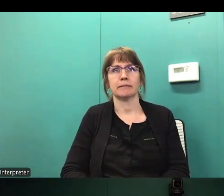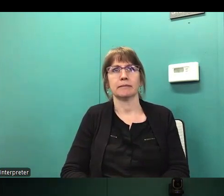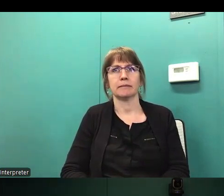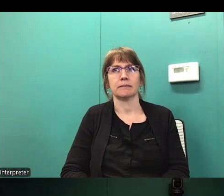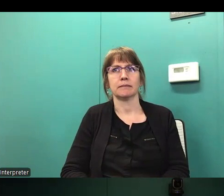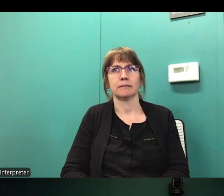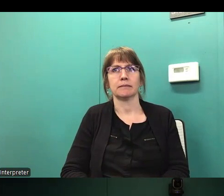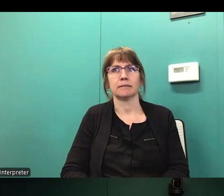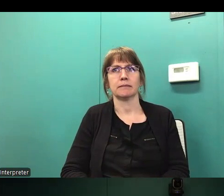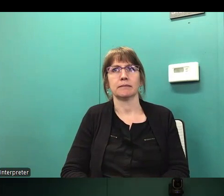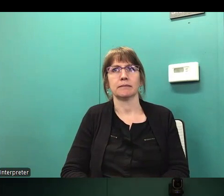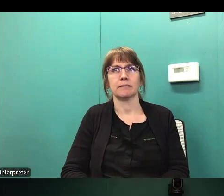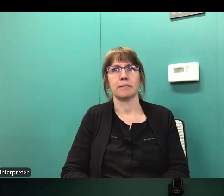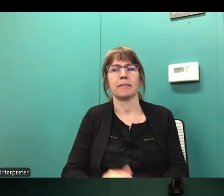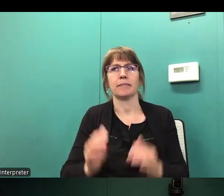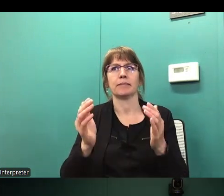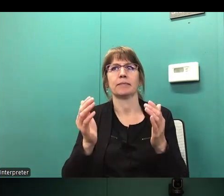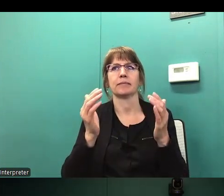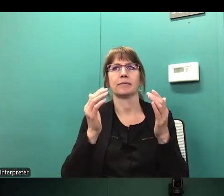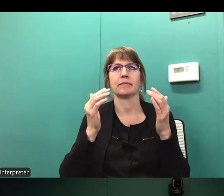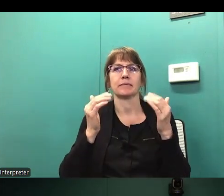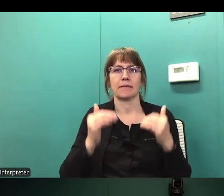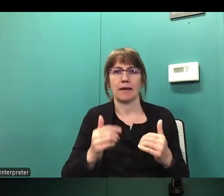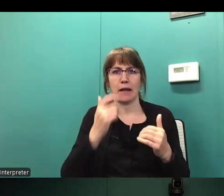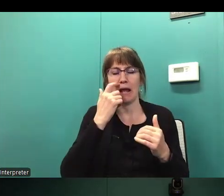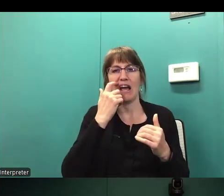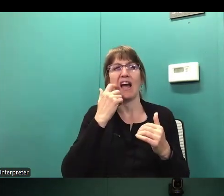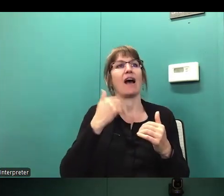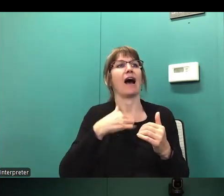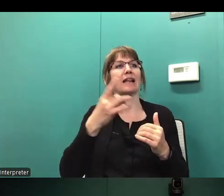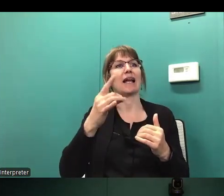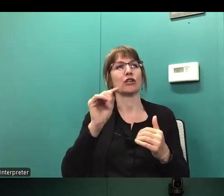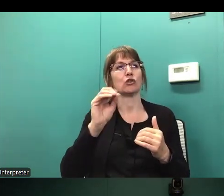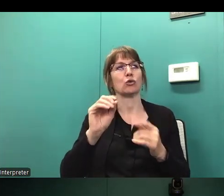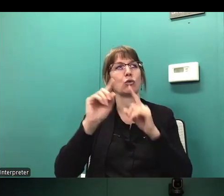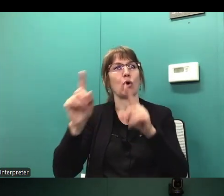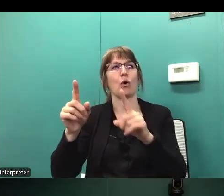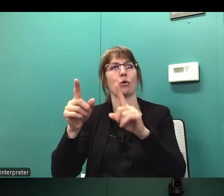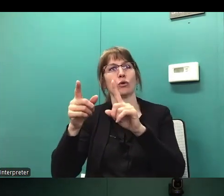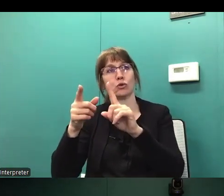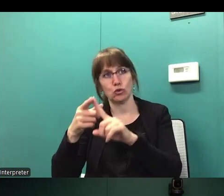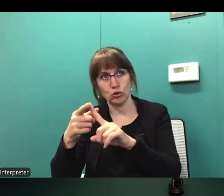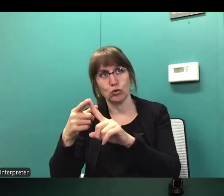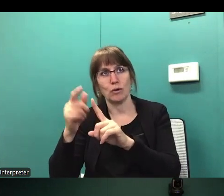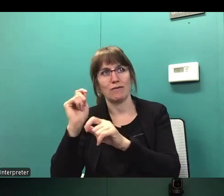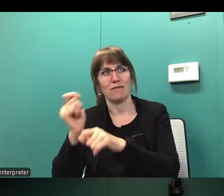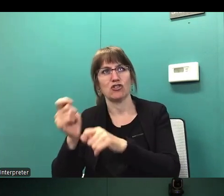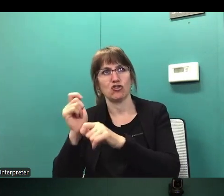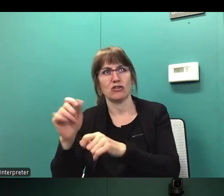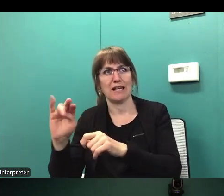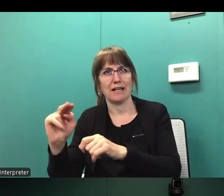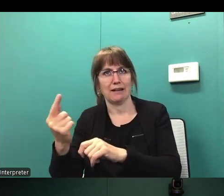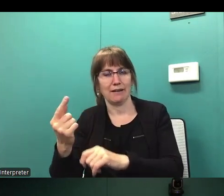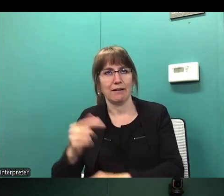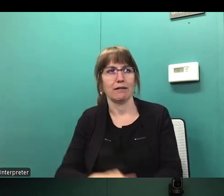Okay, the next one, he says, I like to go to fishing. So he's trying to use the 2. He didn't use it in the